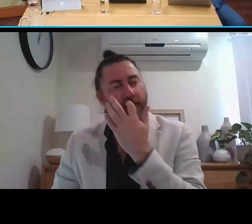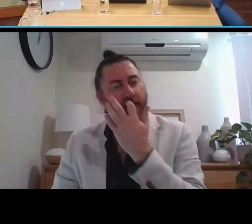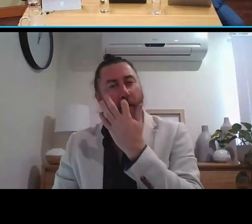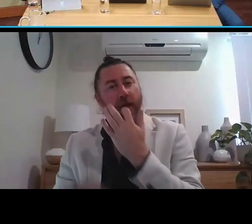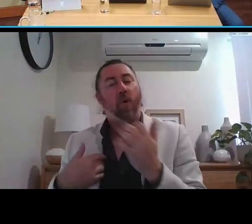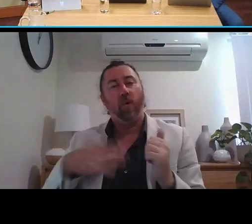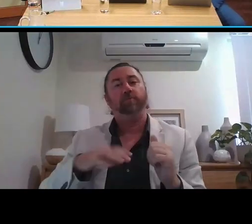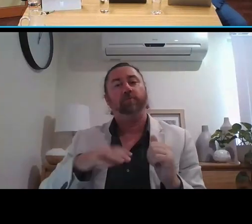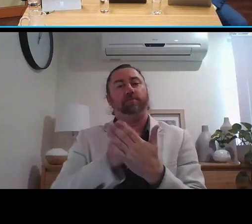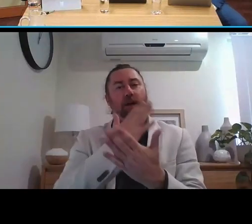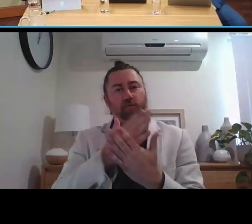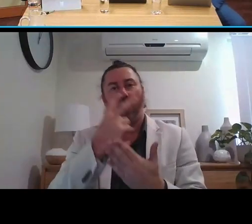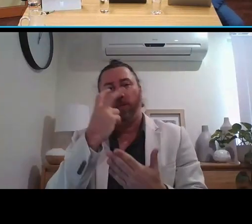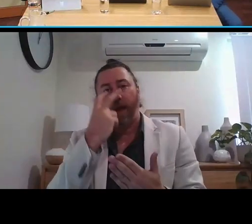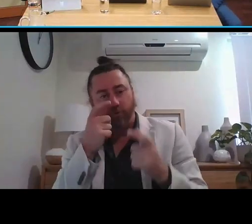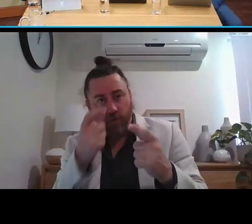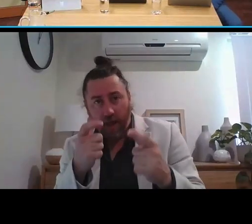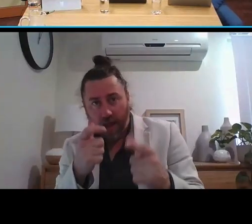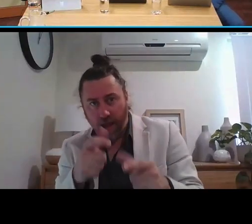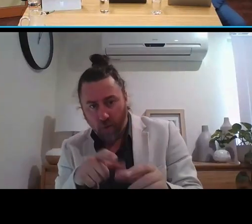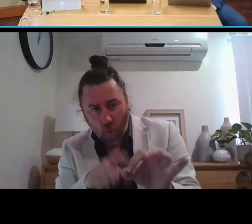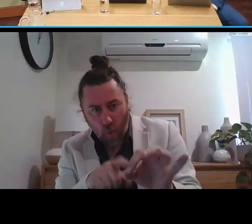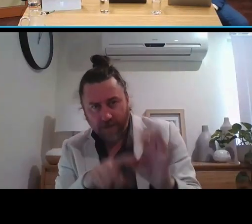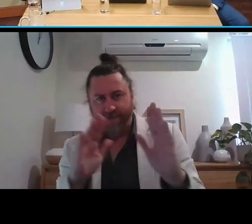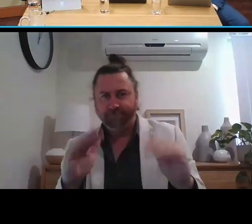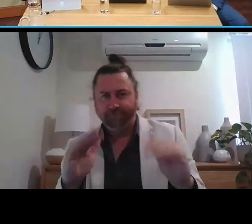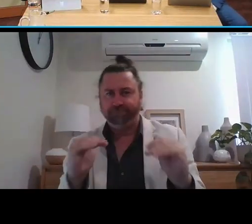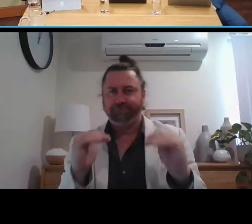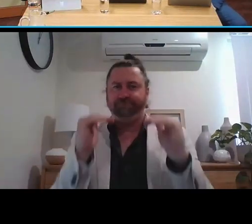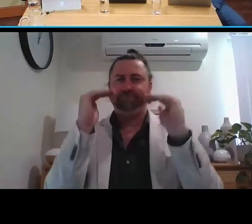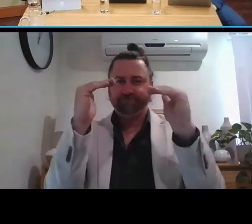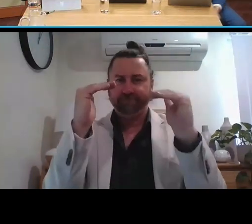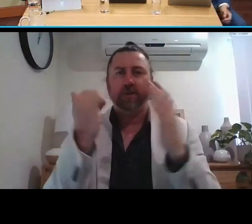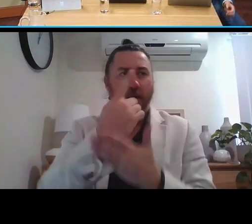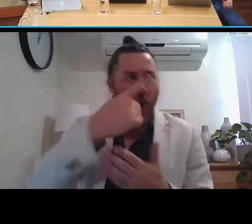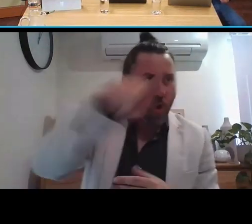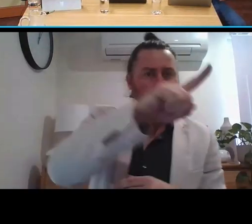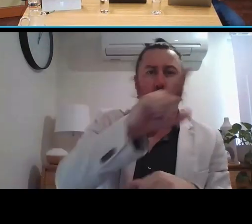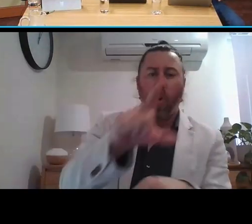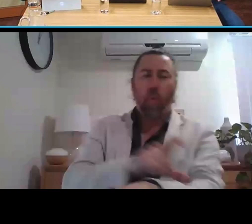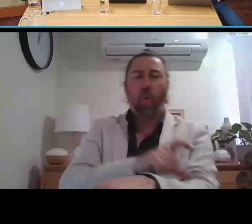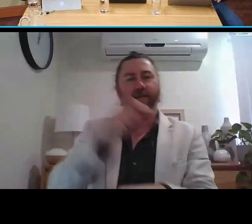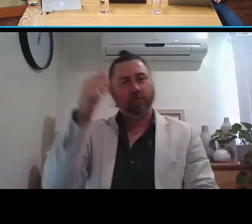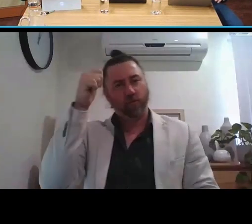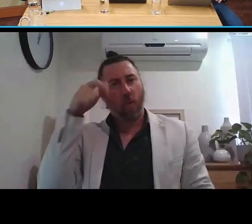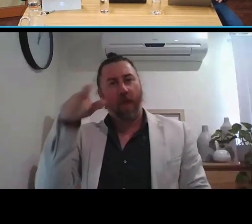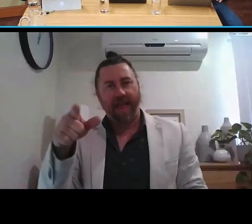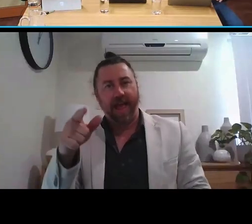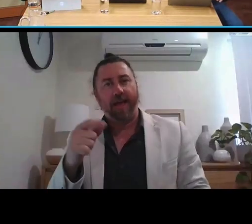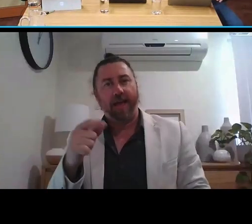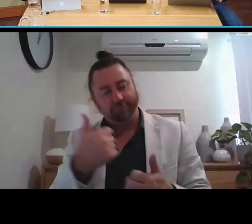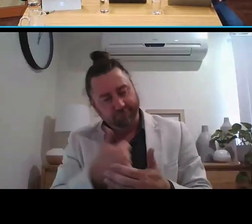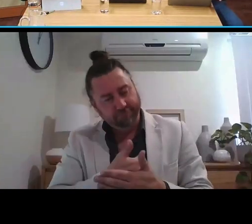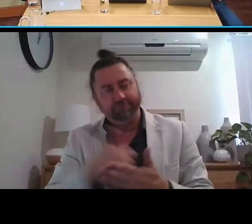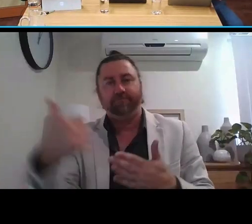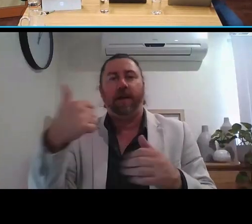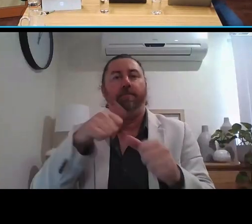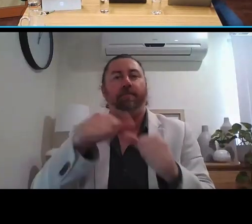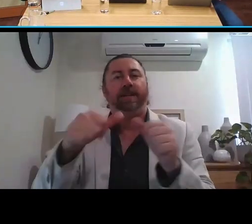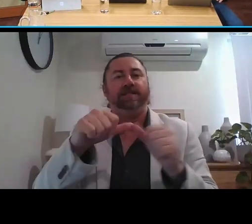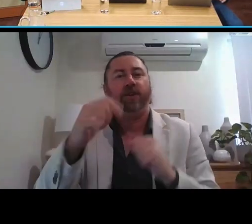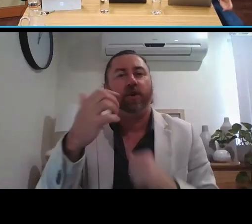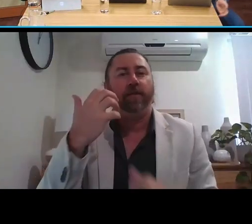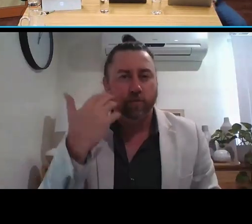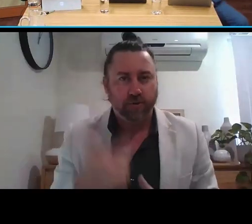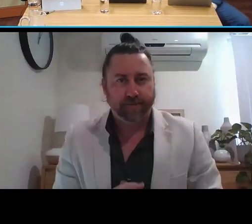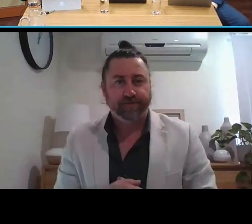care quality and in rebuilding public confidence in the system. Star Ratings is something that needs to be embraced by all of us,